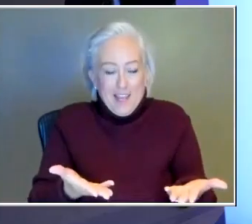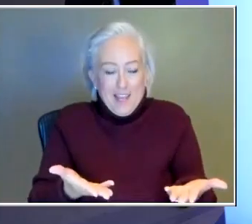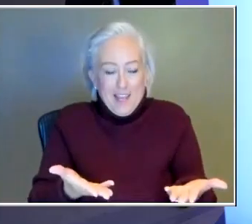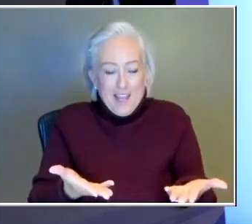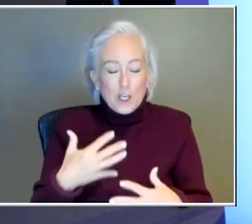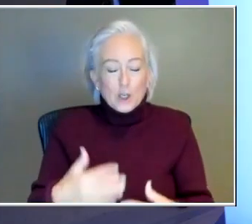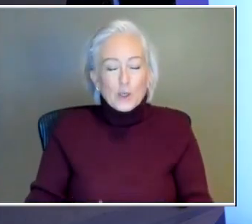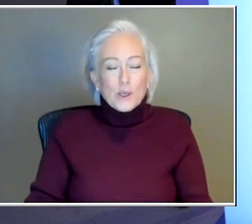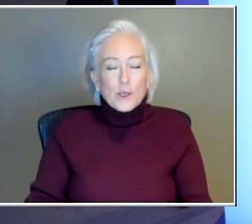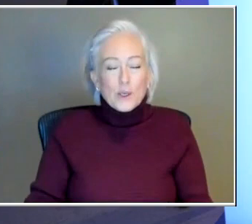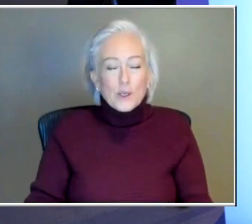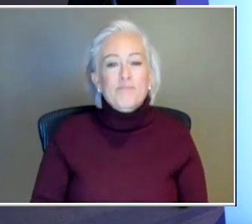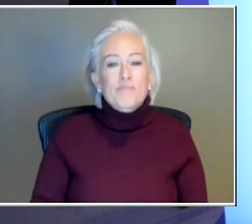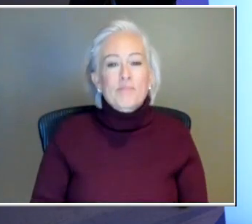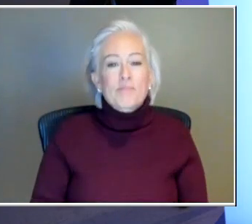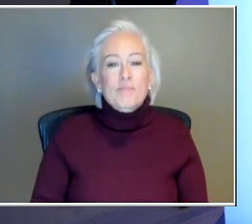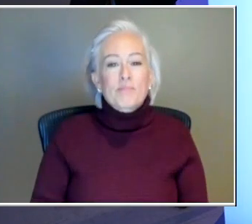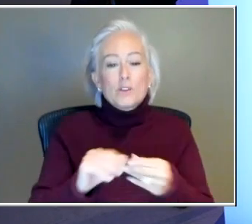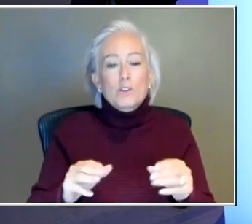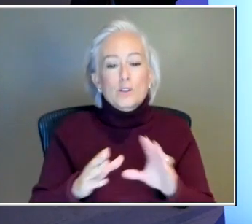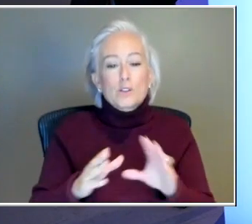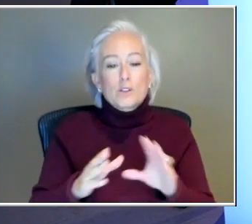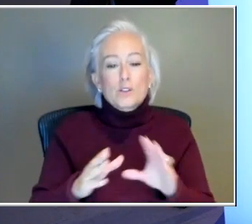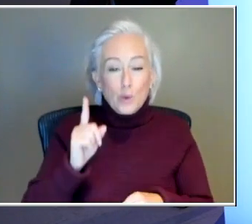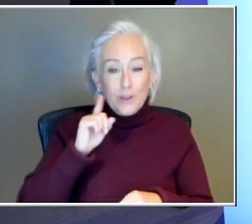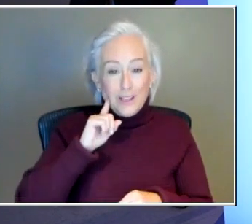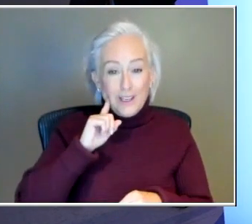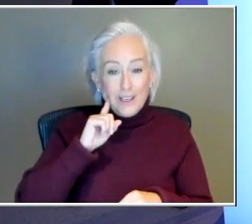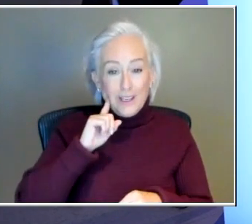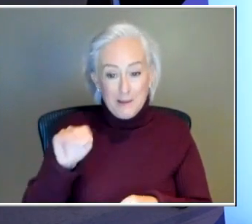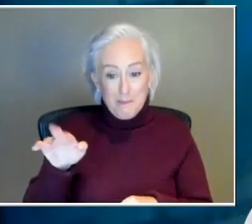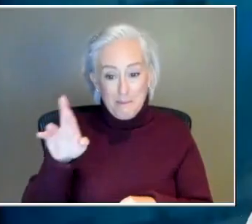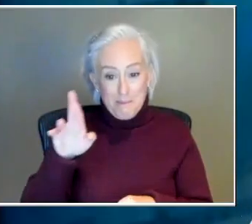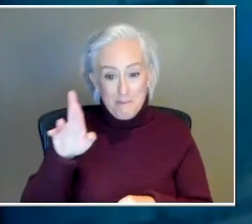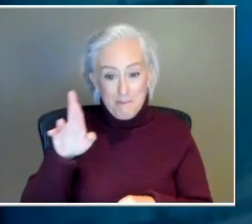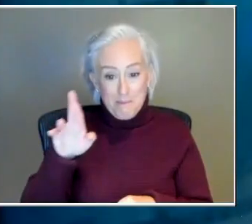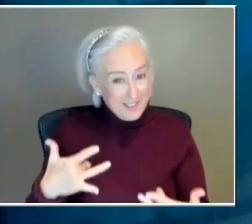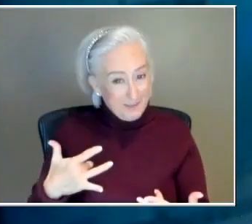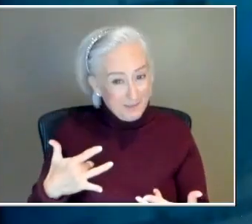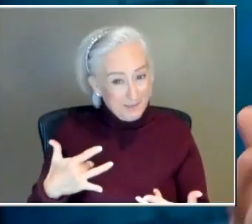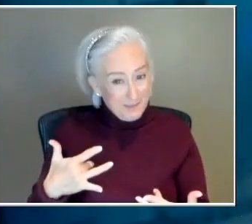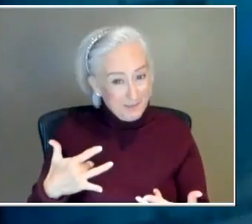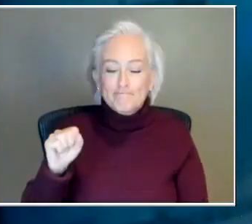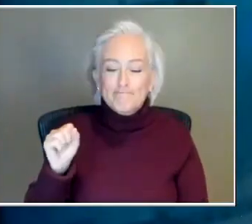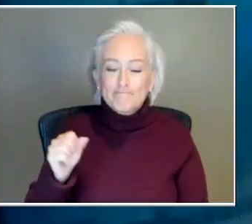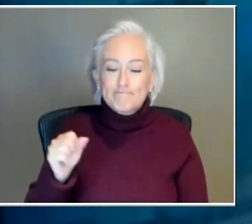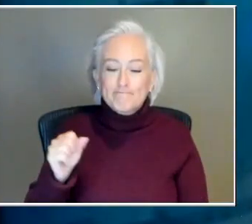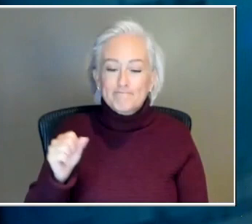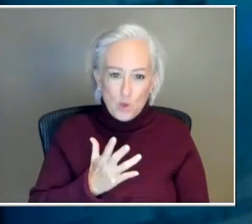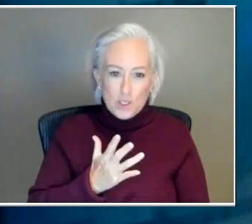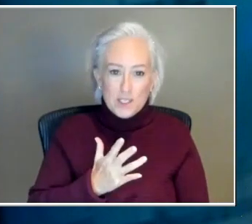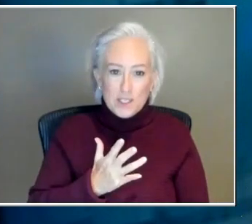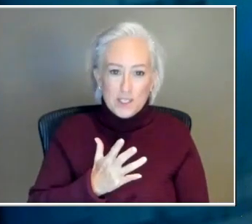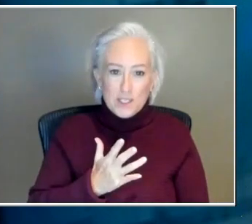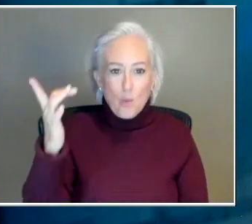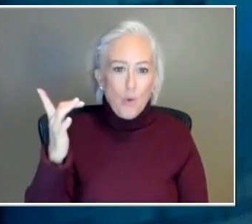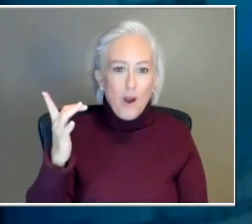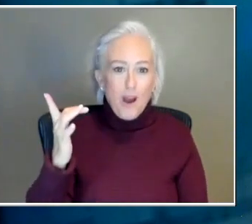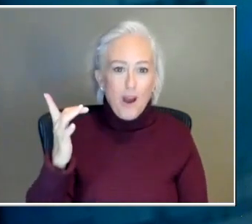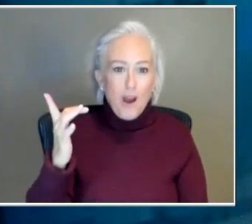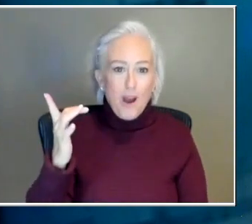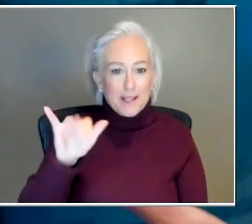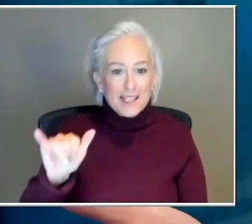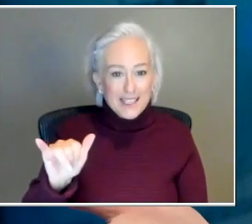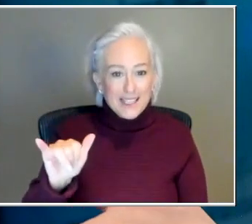hear, like Mallory's, is that pretty typical? Yeah, unfortunately all the time, and it's really disappointing since epilepsy is protected under the American with Disabilities Act.